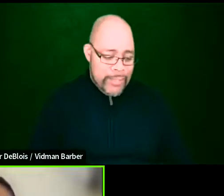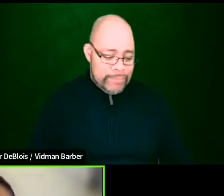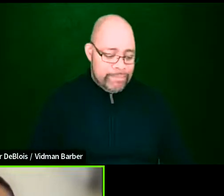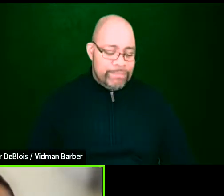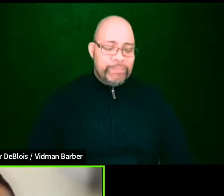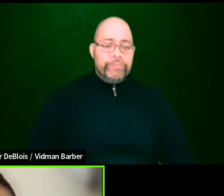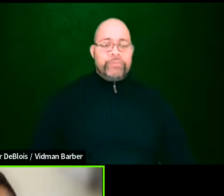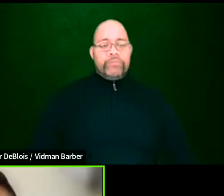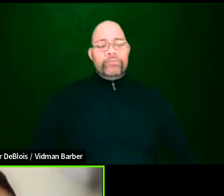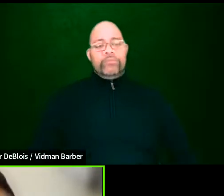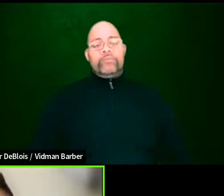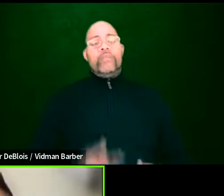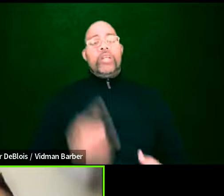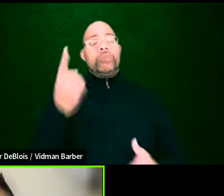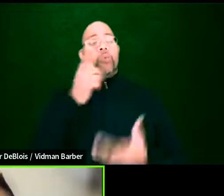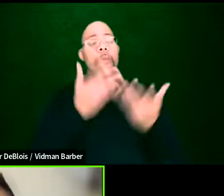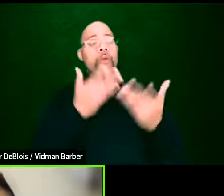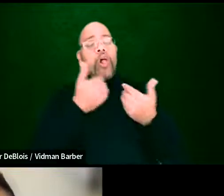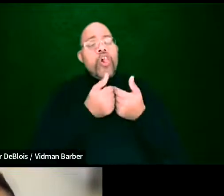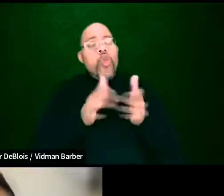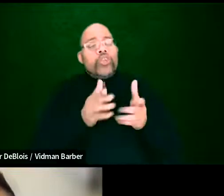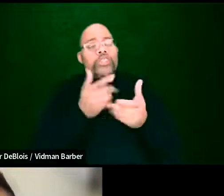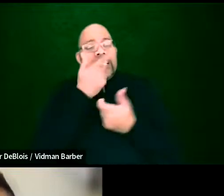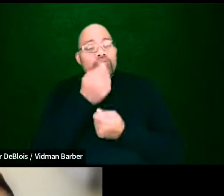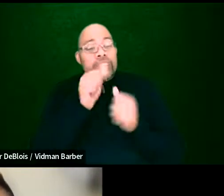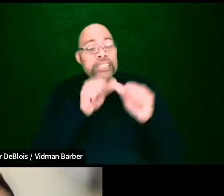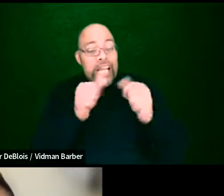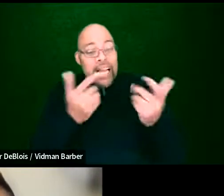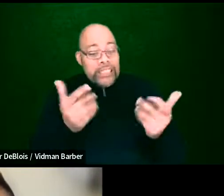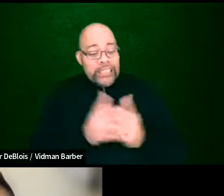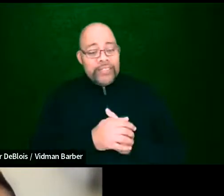So for someone who might be losing interest in science,